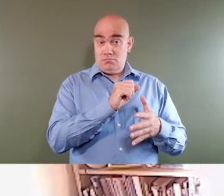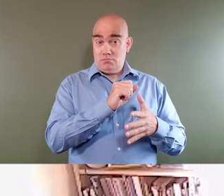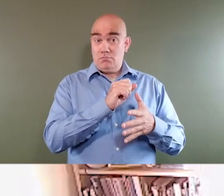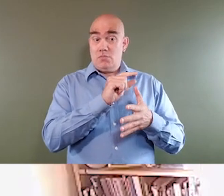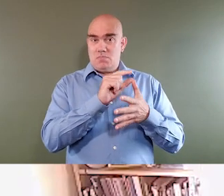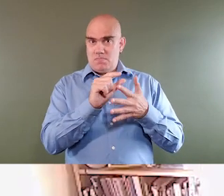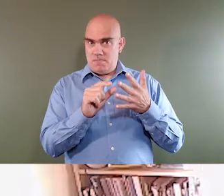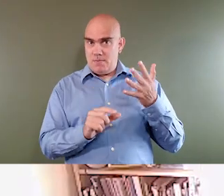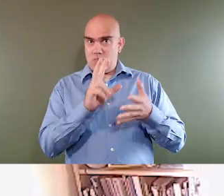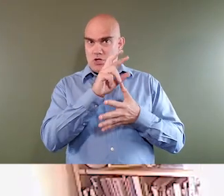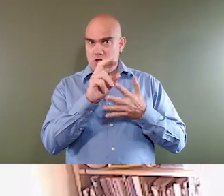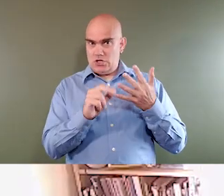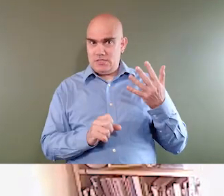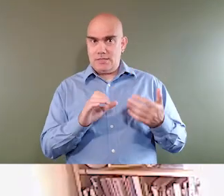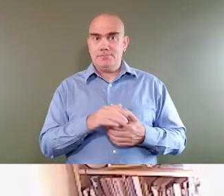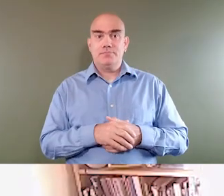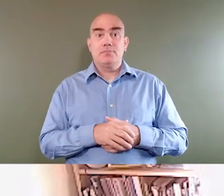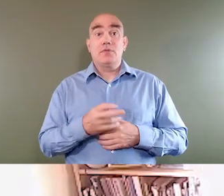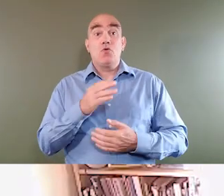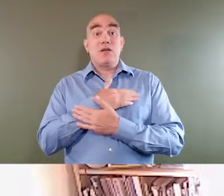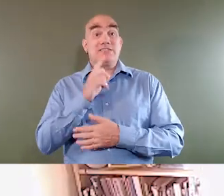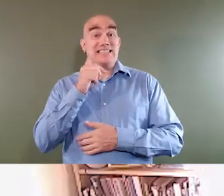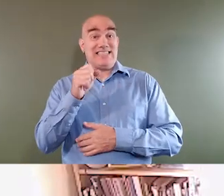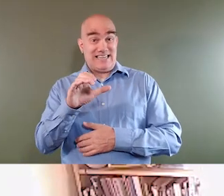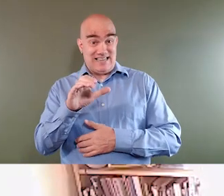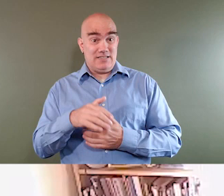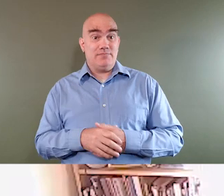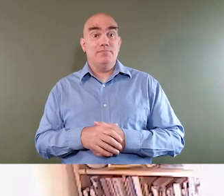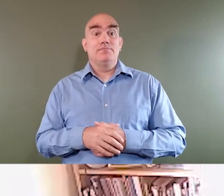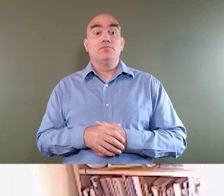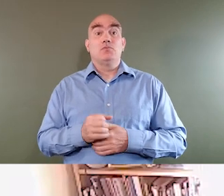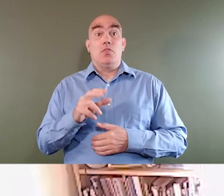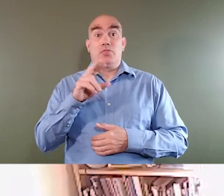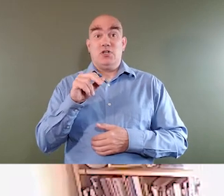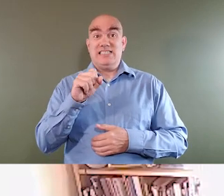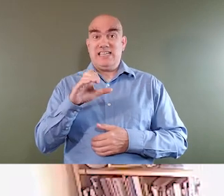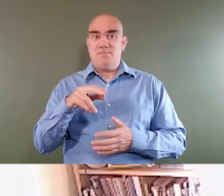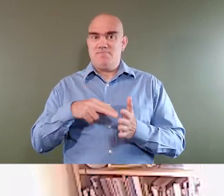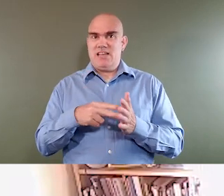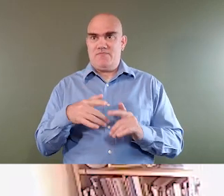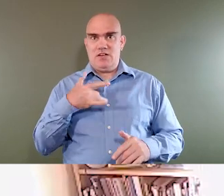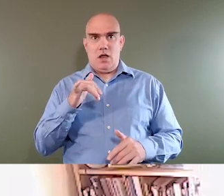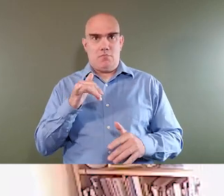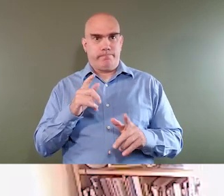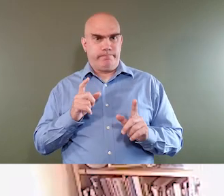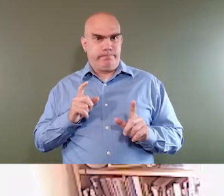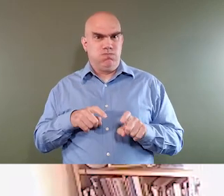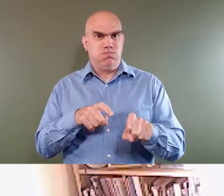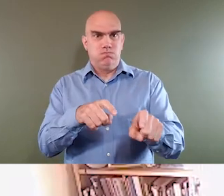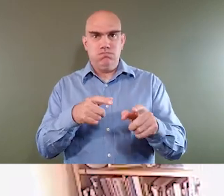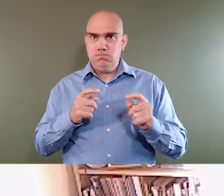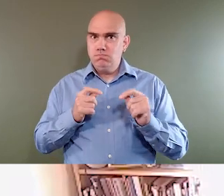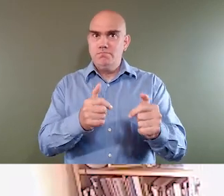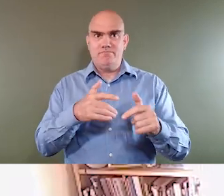in a moment. And then you're gonna rest for 10 seconds. So those 30 seconds are meant to be a sprint. They're meant to be really